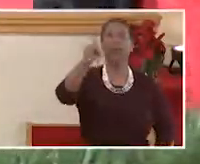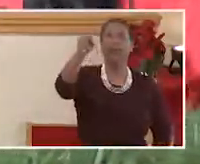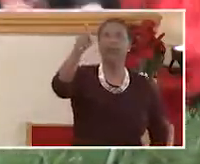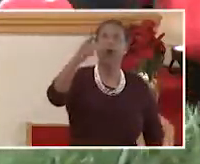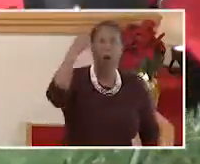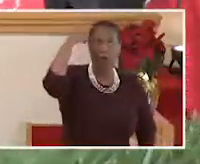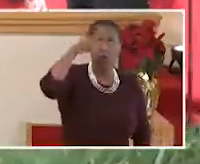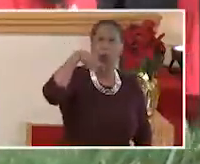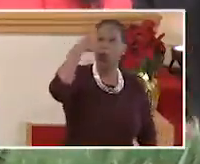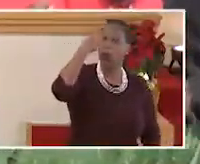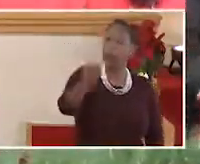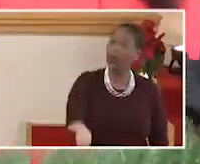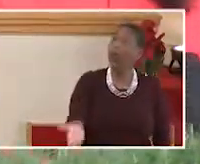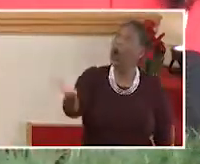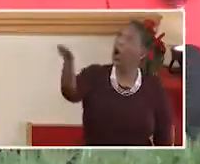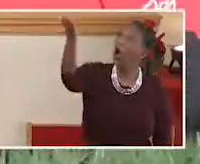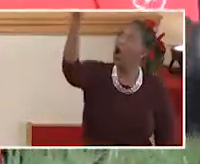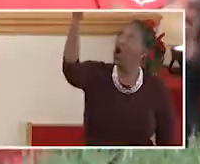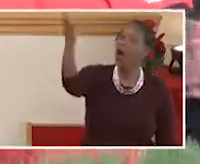For who you are.